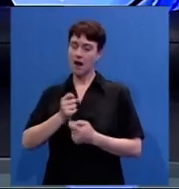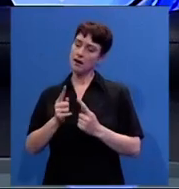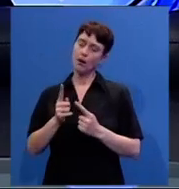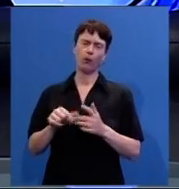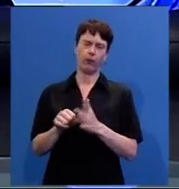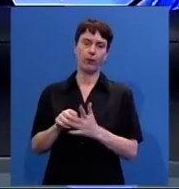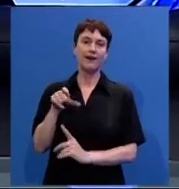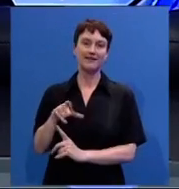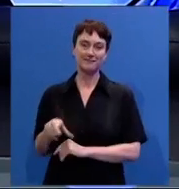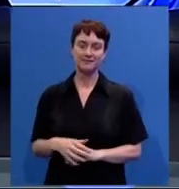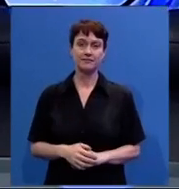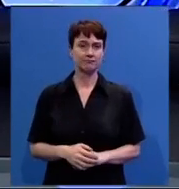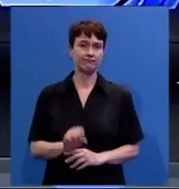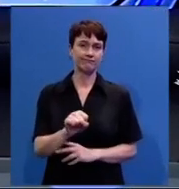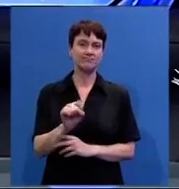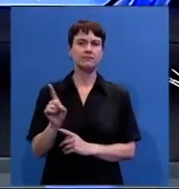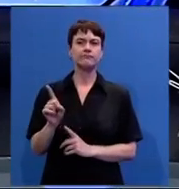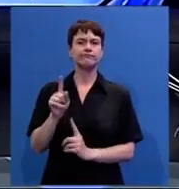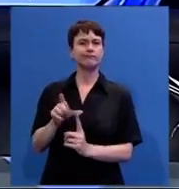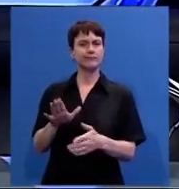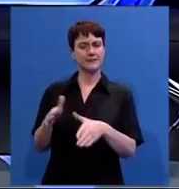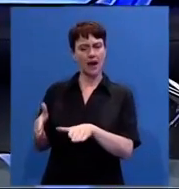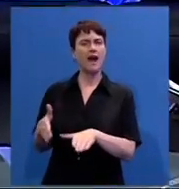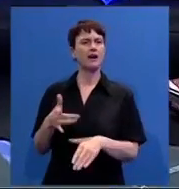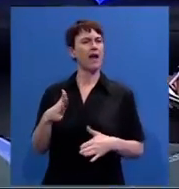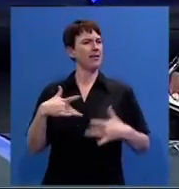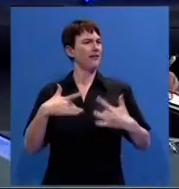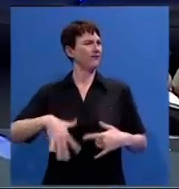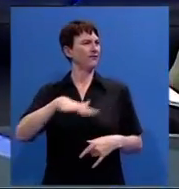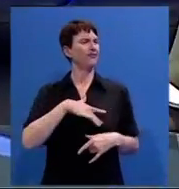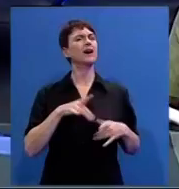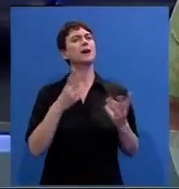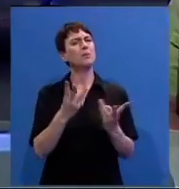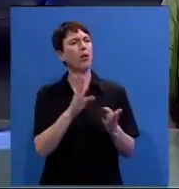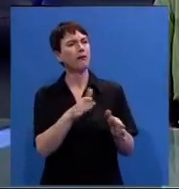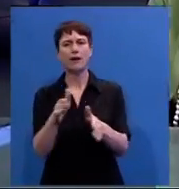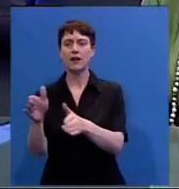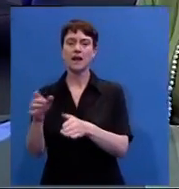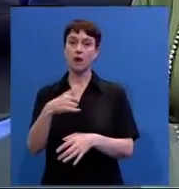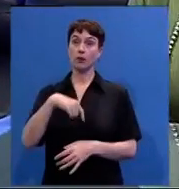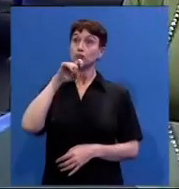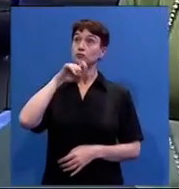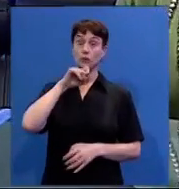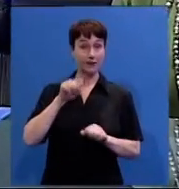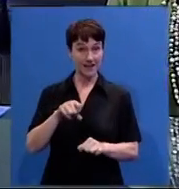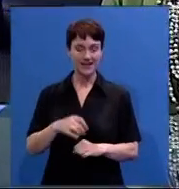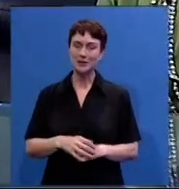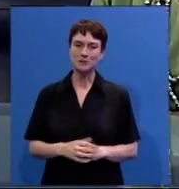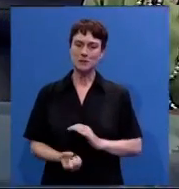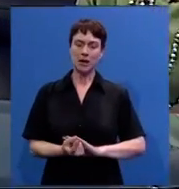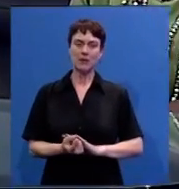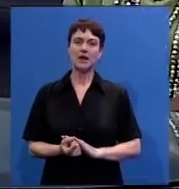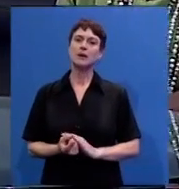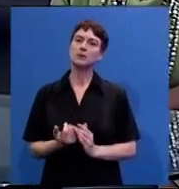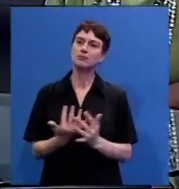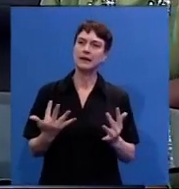Now, even though death is part of life, it is certainly not easy to get used to. When it happens, many of us turn to